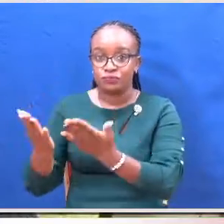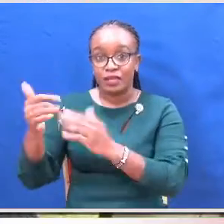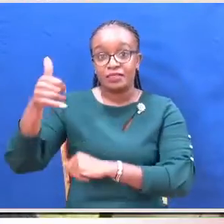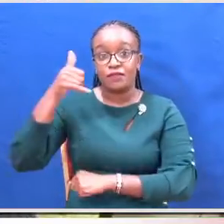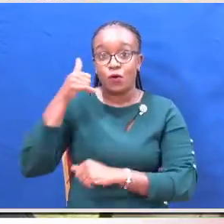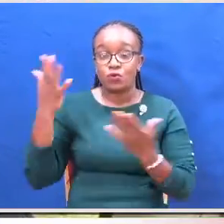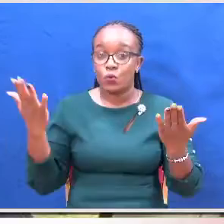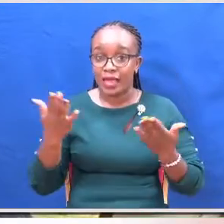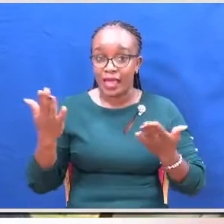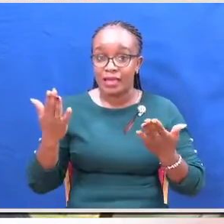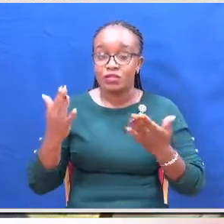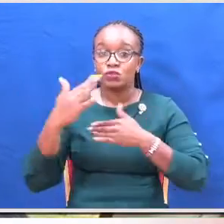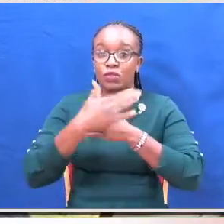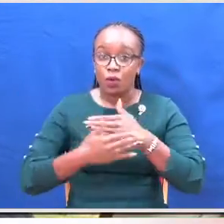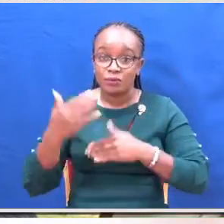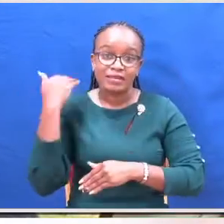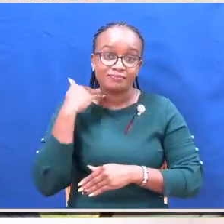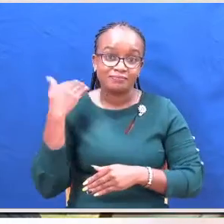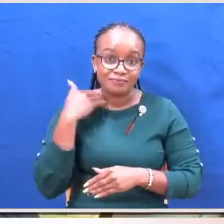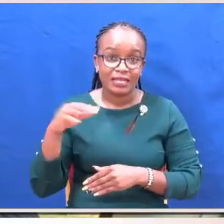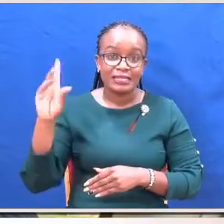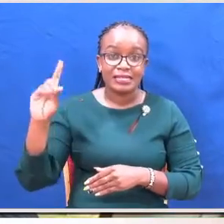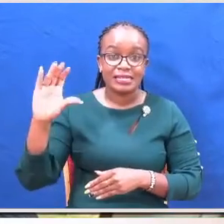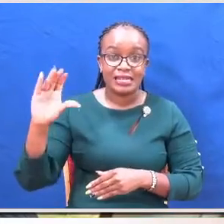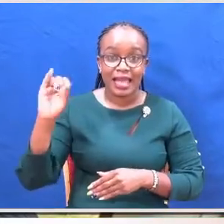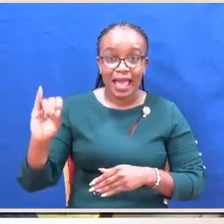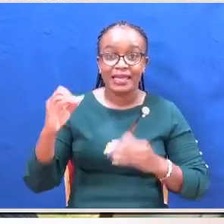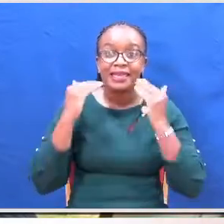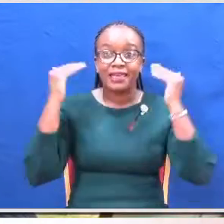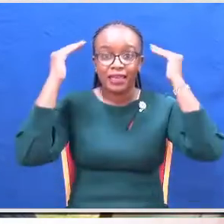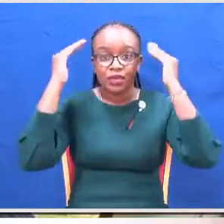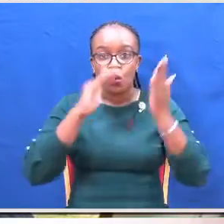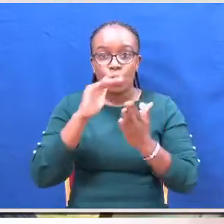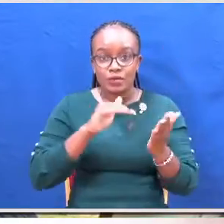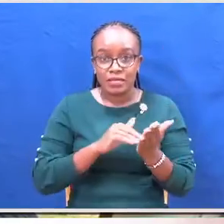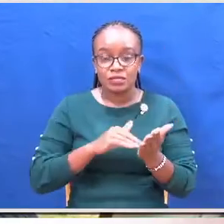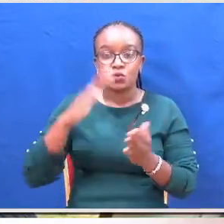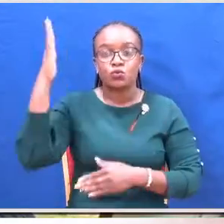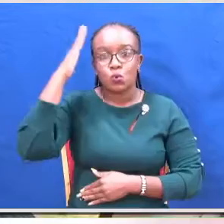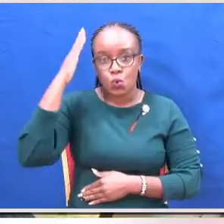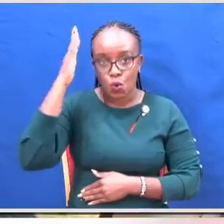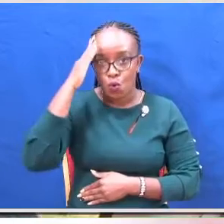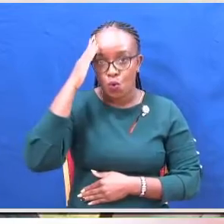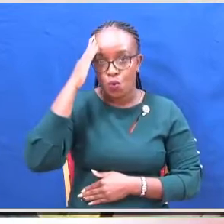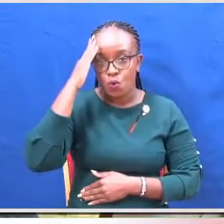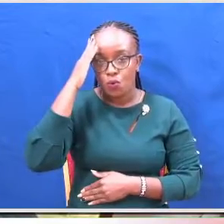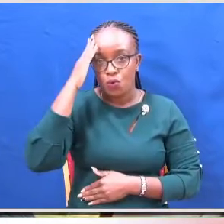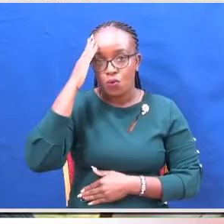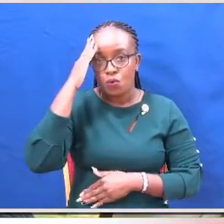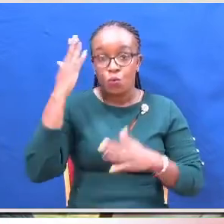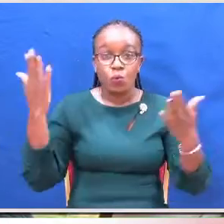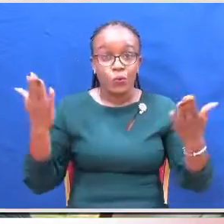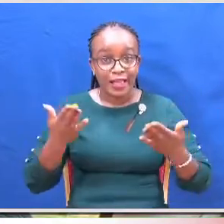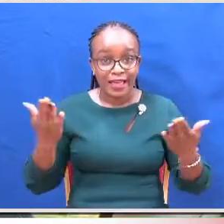to the cybercrime DCI headquarters so that we can know where